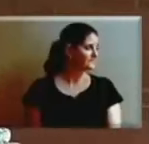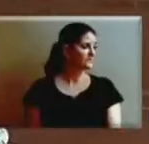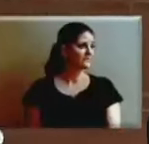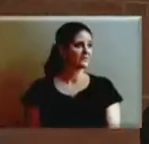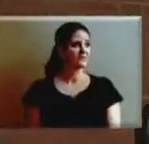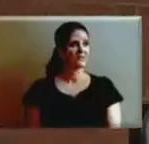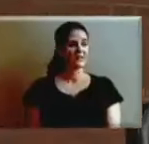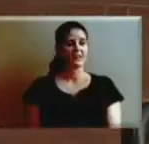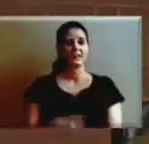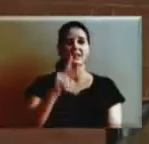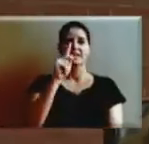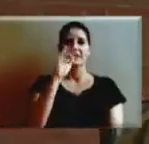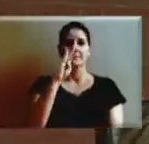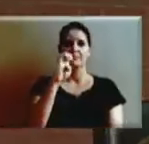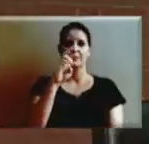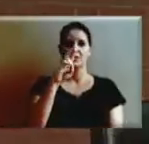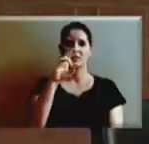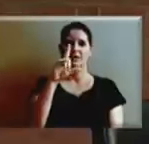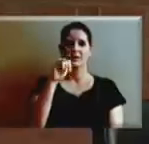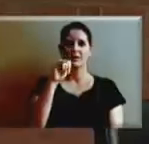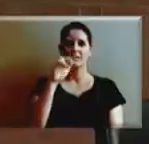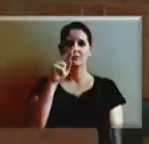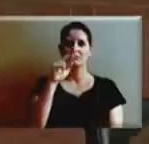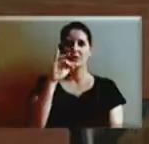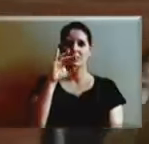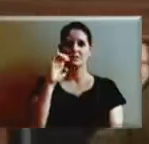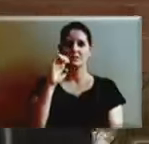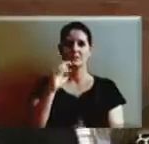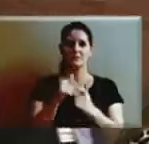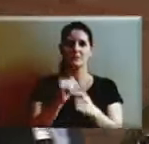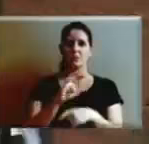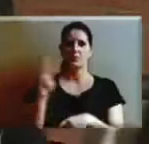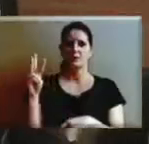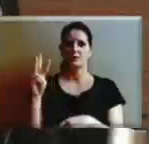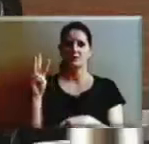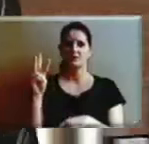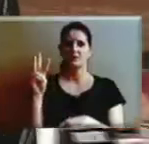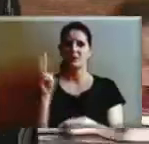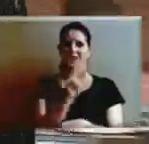Kimberly Rice at Western Middle School, please come up.